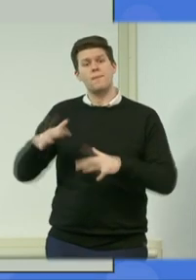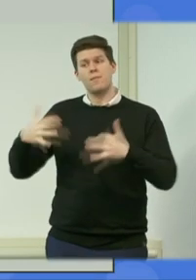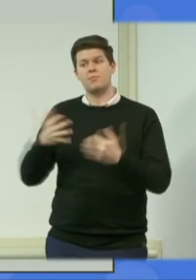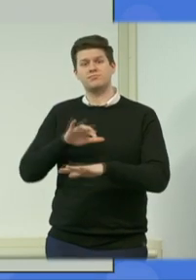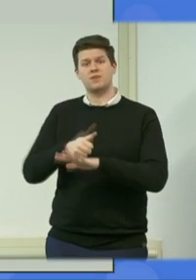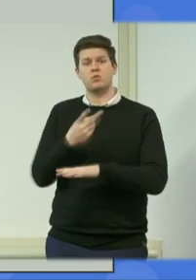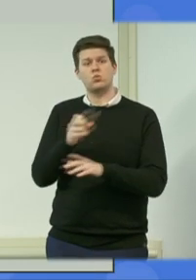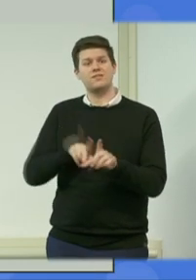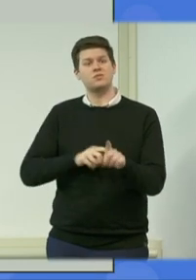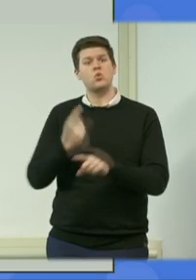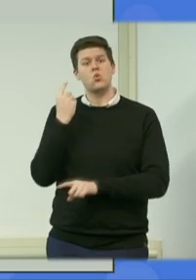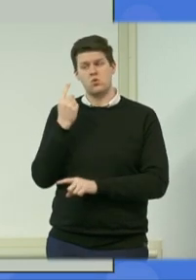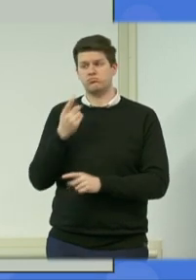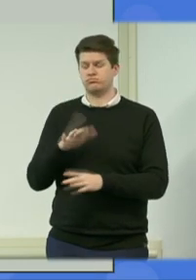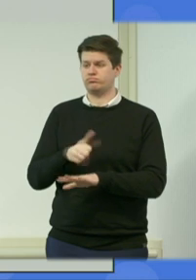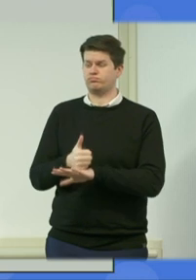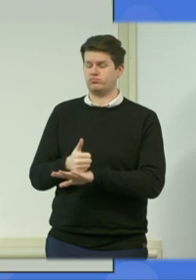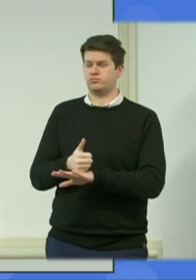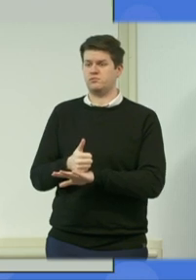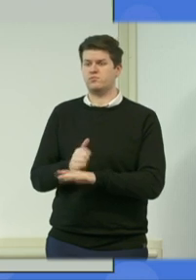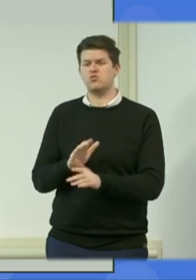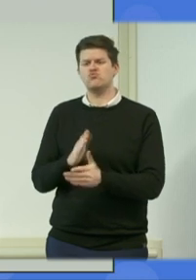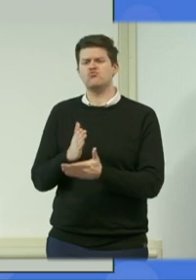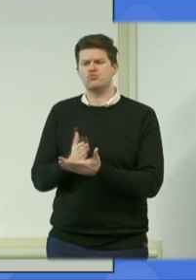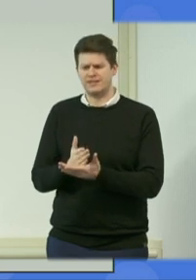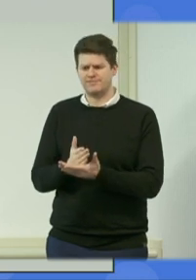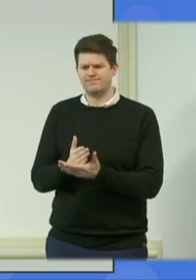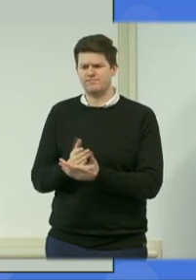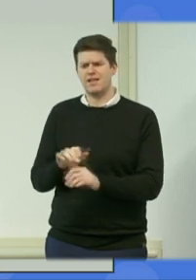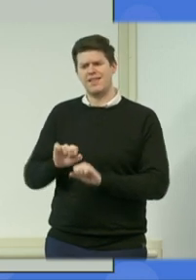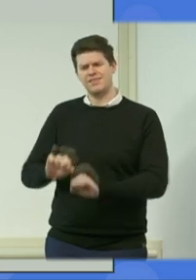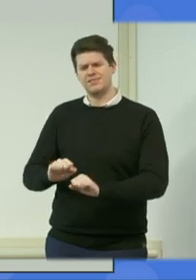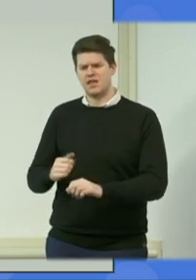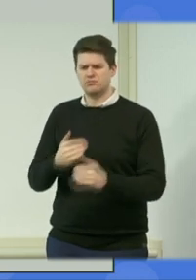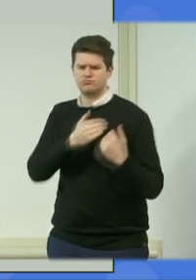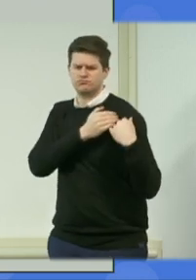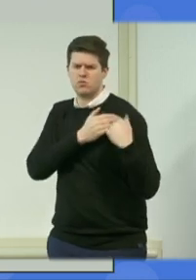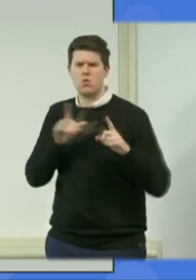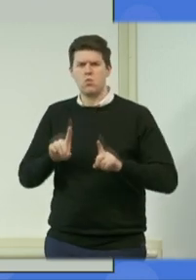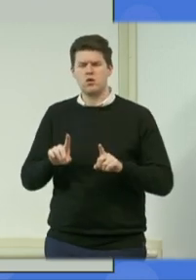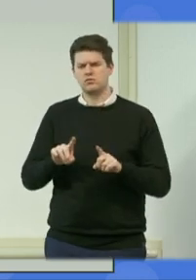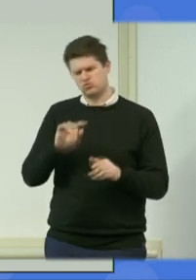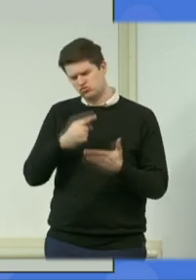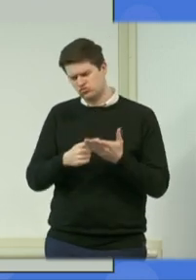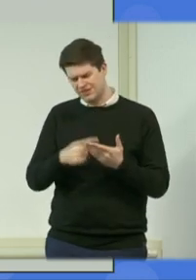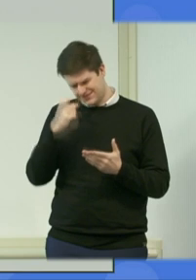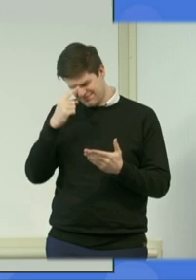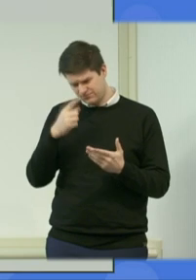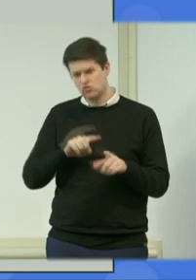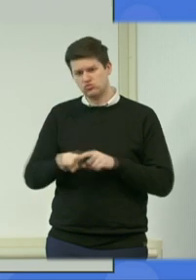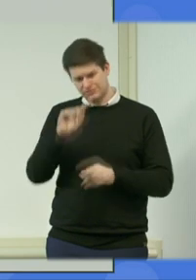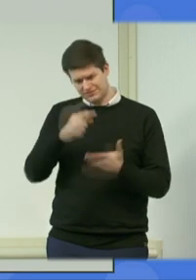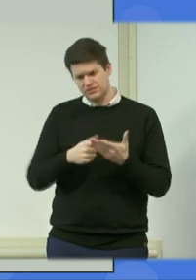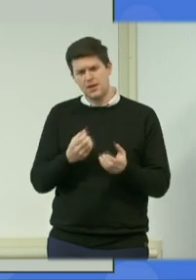So 20 years ago, when the Parliament was set up, pretty much the job of the Scottish Parliament was to figure out how to spend the money it was given by